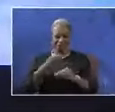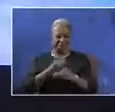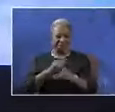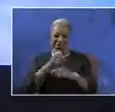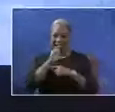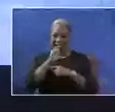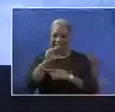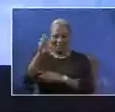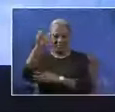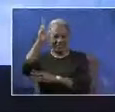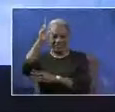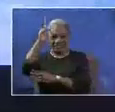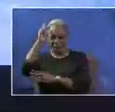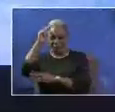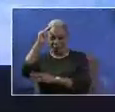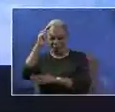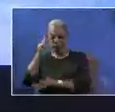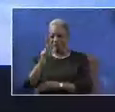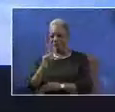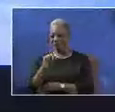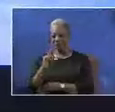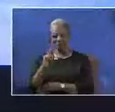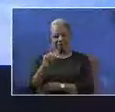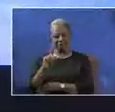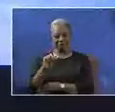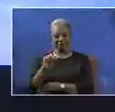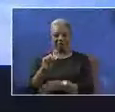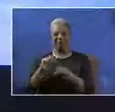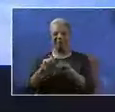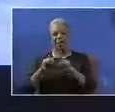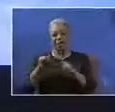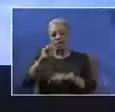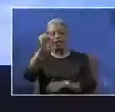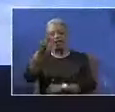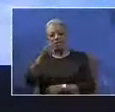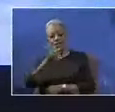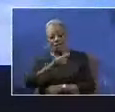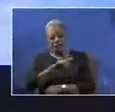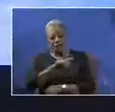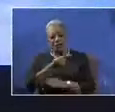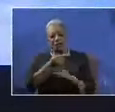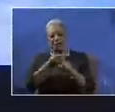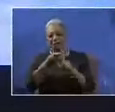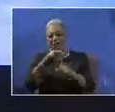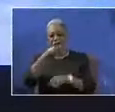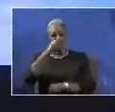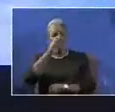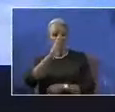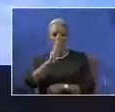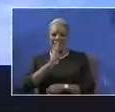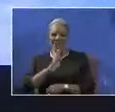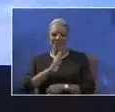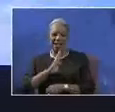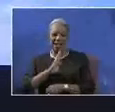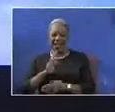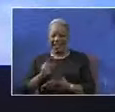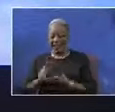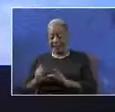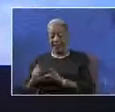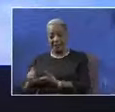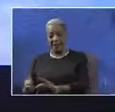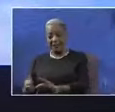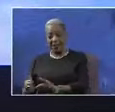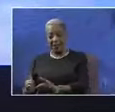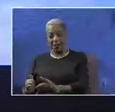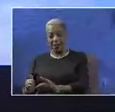not horses, but I delight in the grace of God. It is the grace of God that has brought me from the time